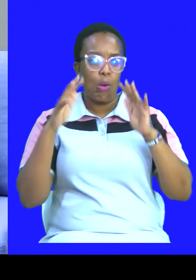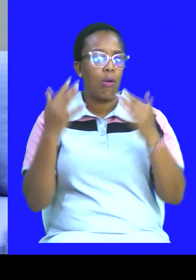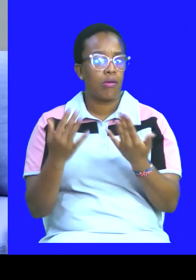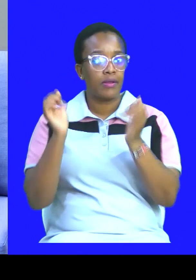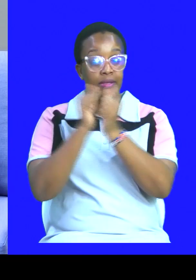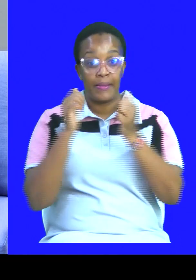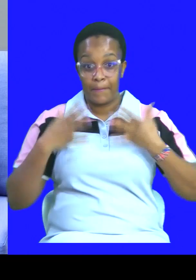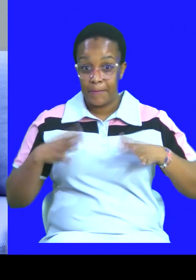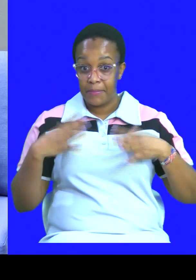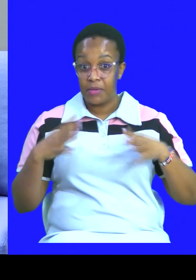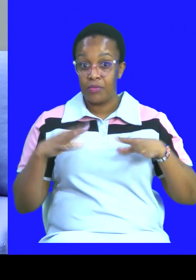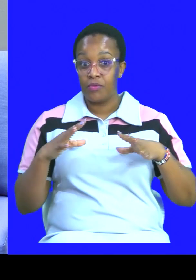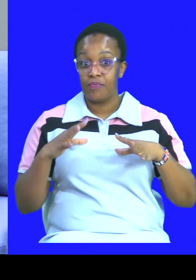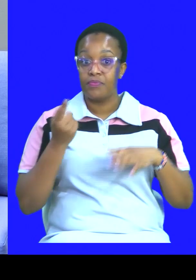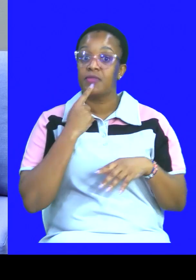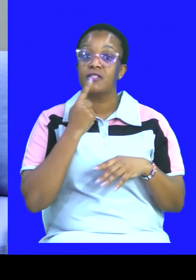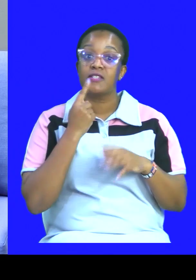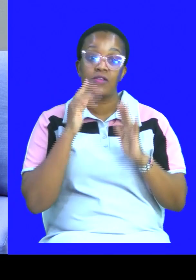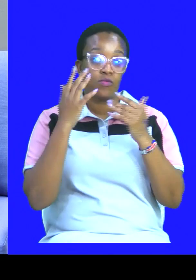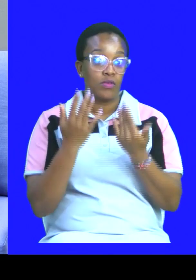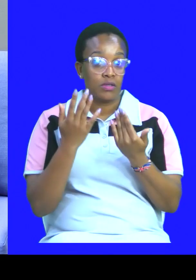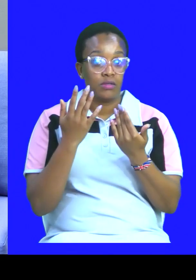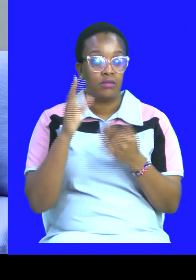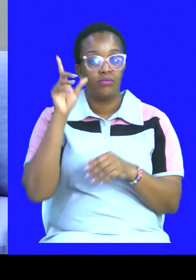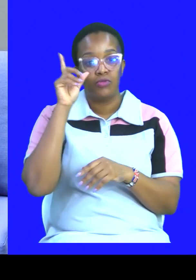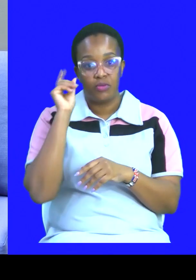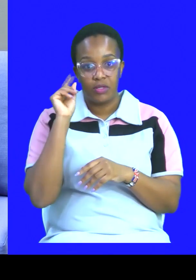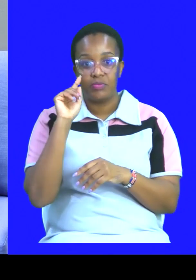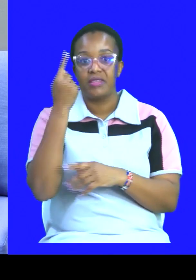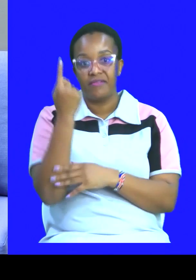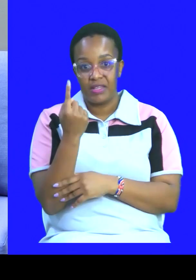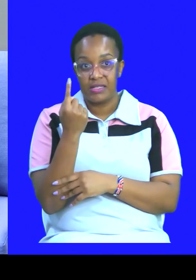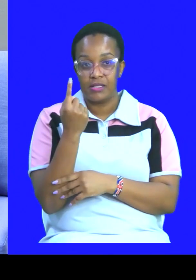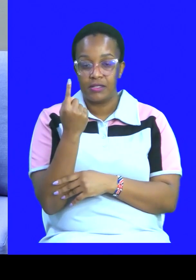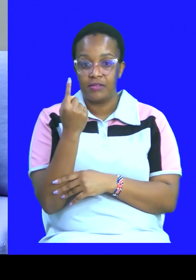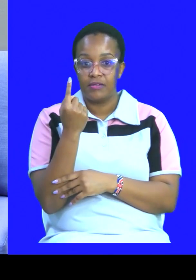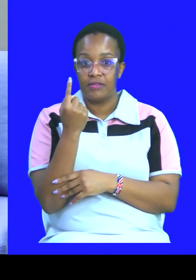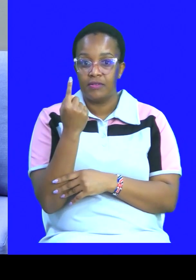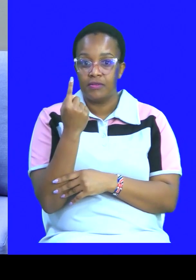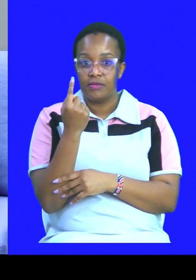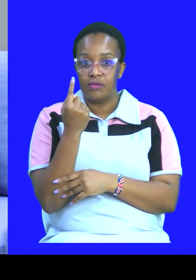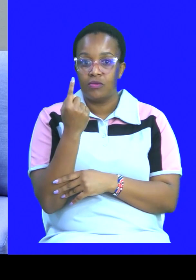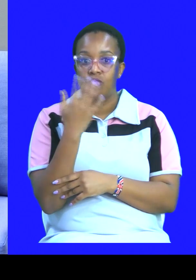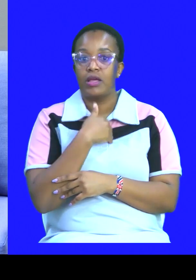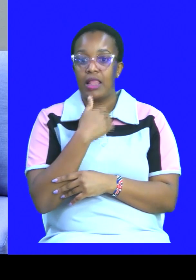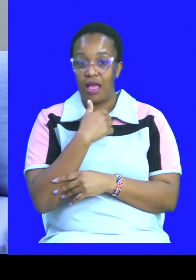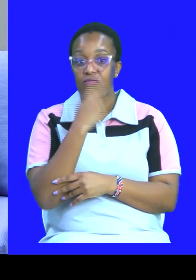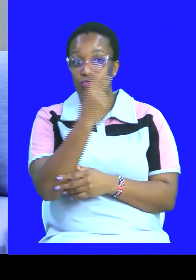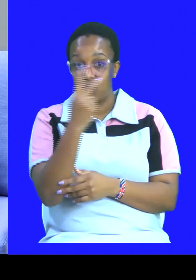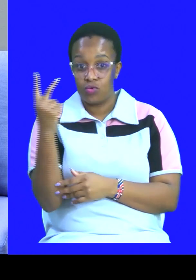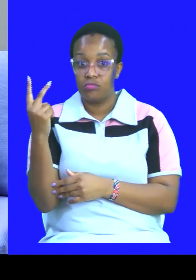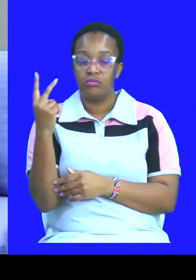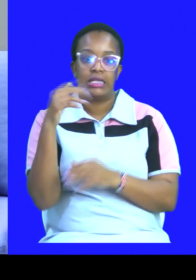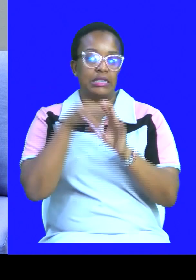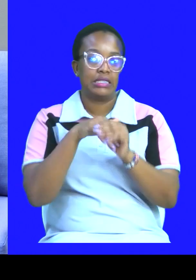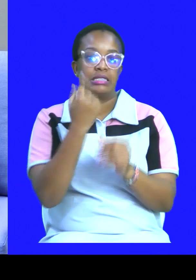disabilities. As you say, Mombasa County has 6 sub-counties, so maybe I'll be picking 2 from each sub-county, like those are 12.